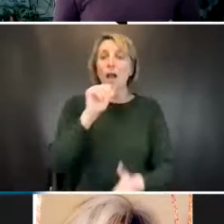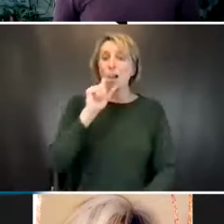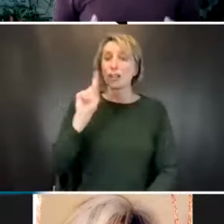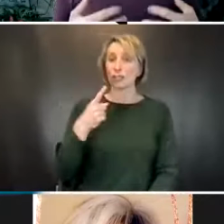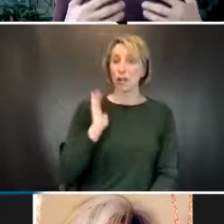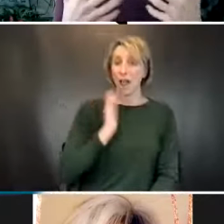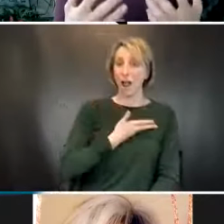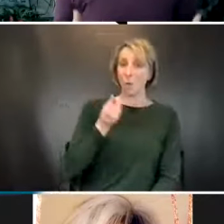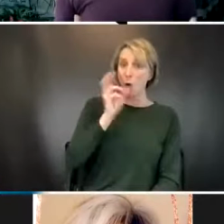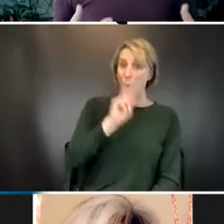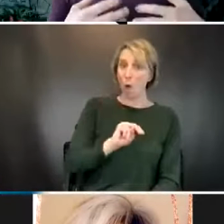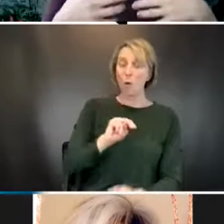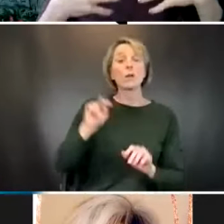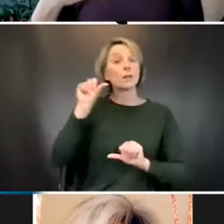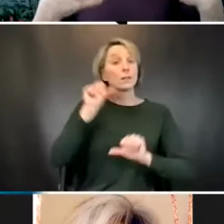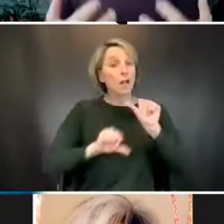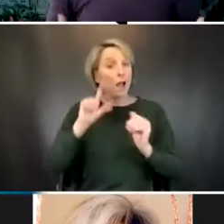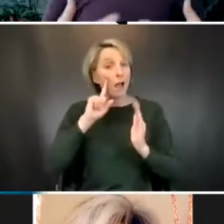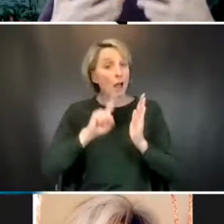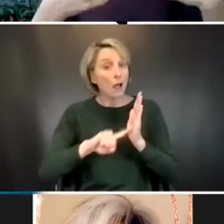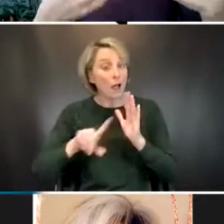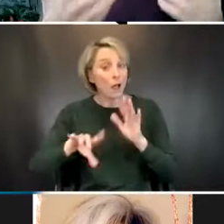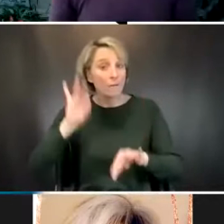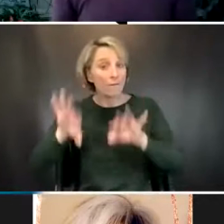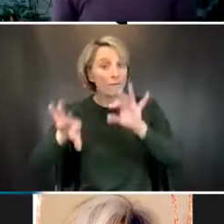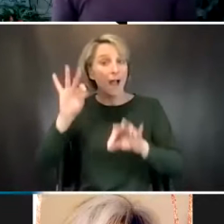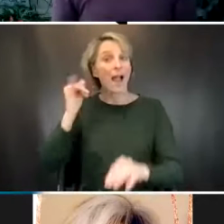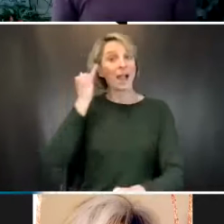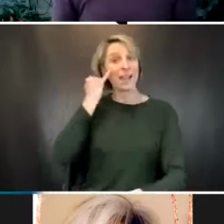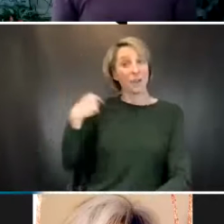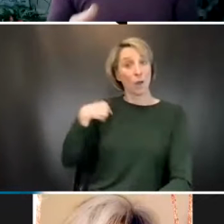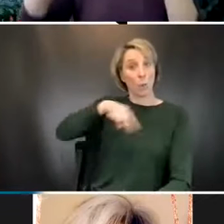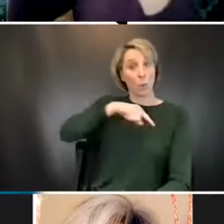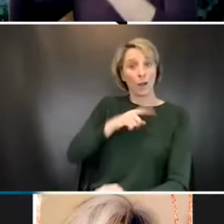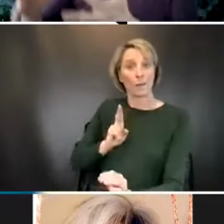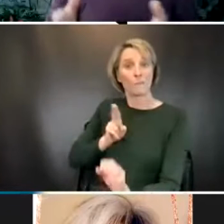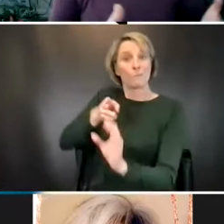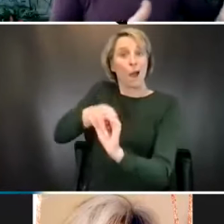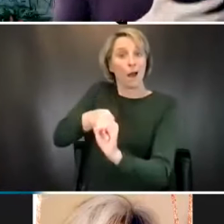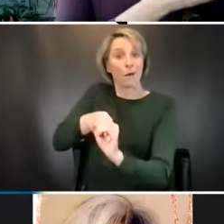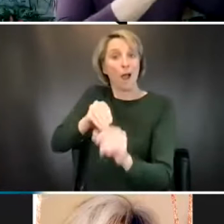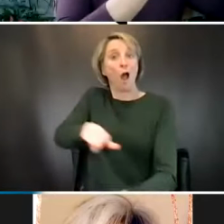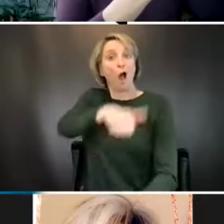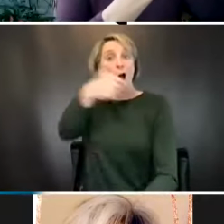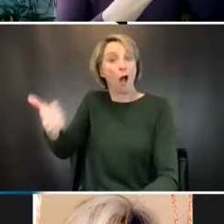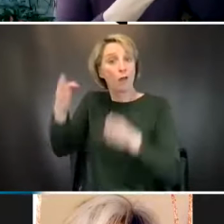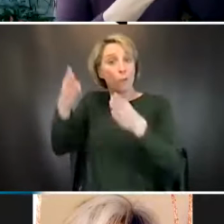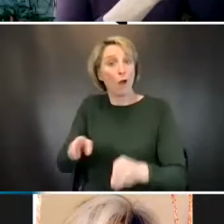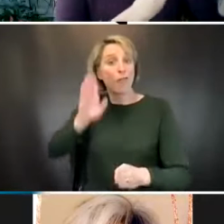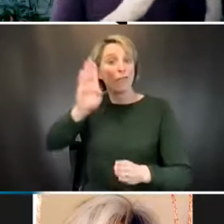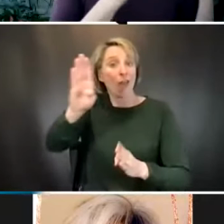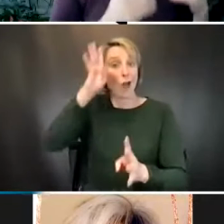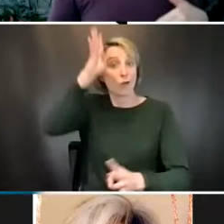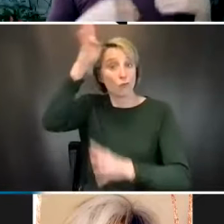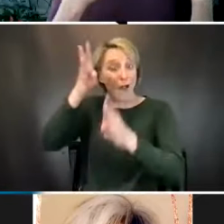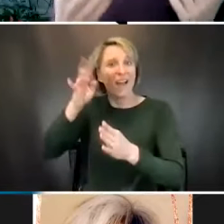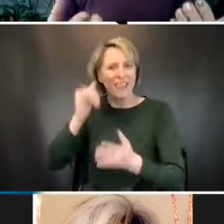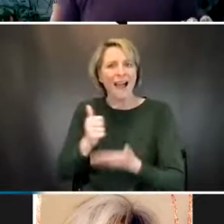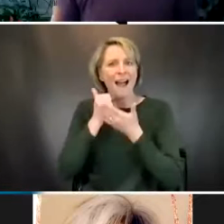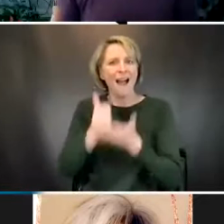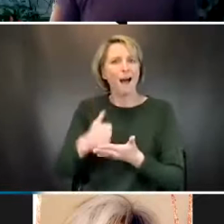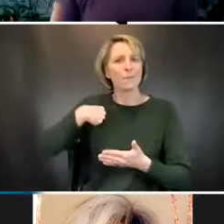that even when we participate in others' creativity, it completes the stress response cycle for us.